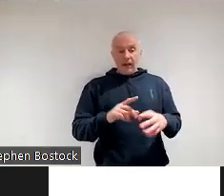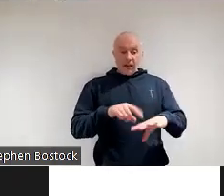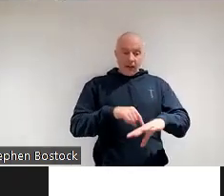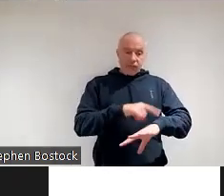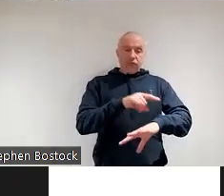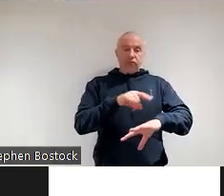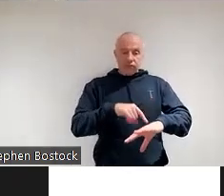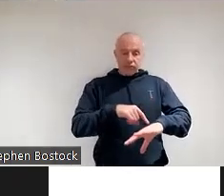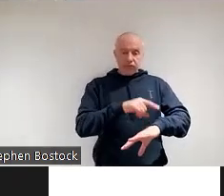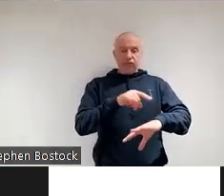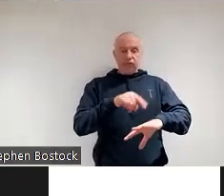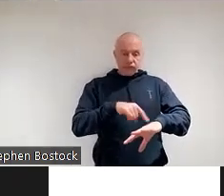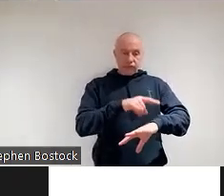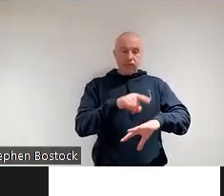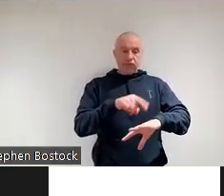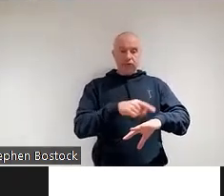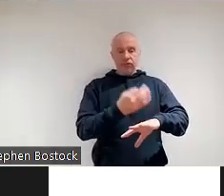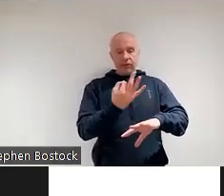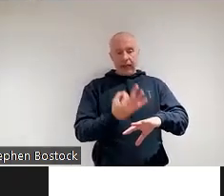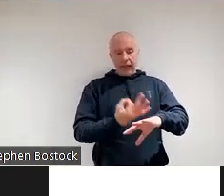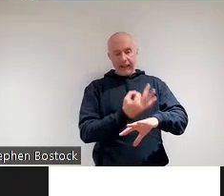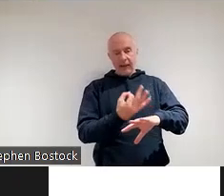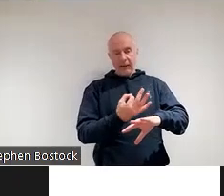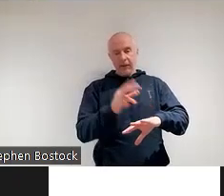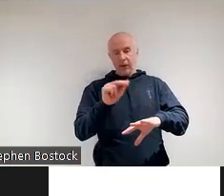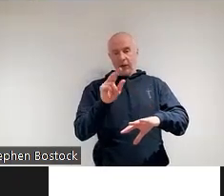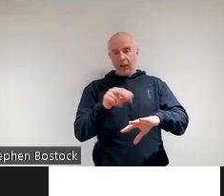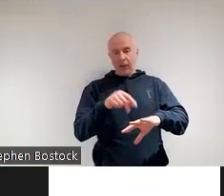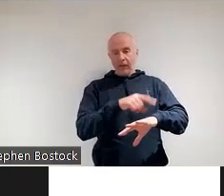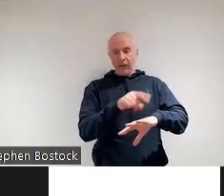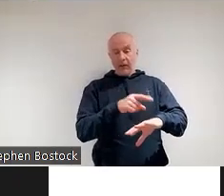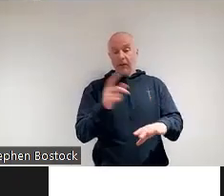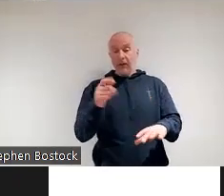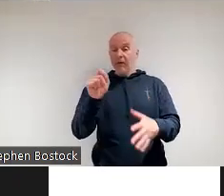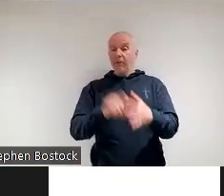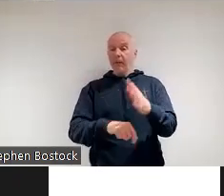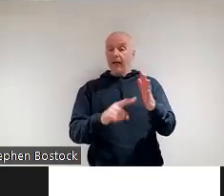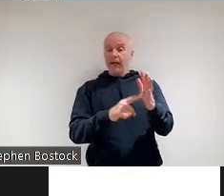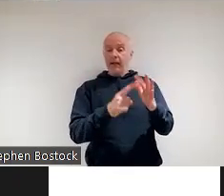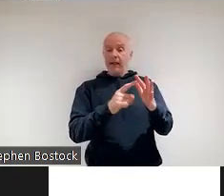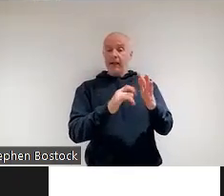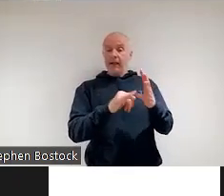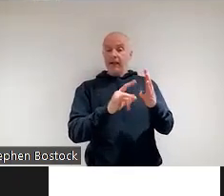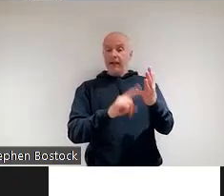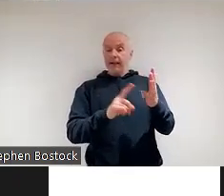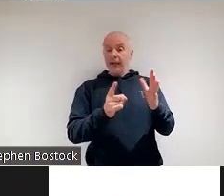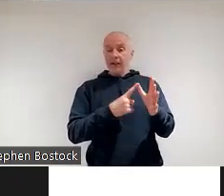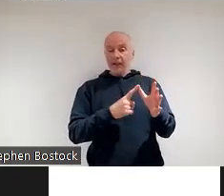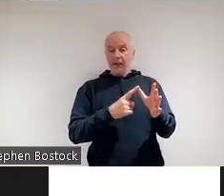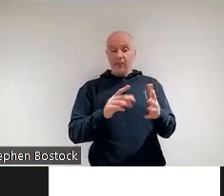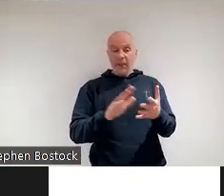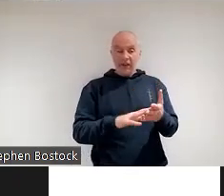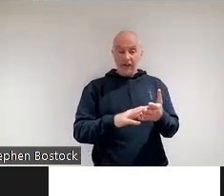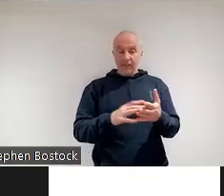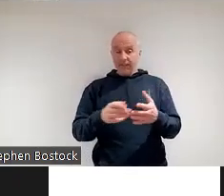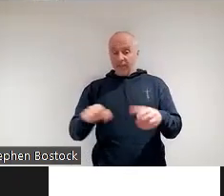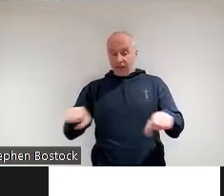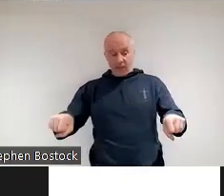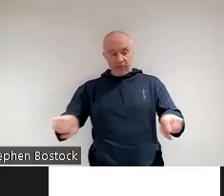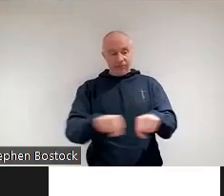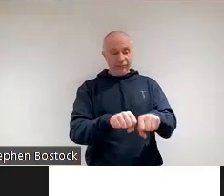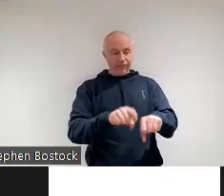to 12 hours. If you buy a Tesla, for example, because the range is really long, then the charging time can go even